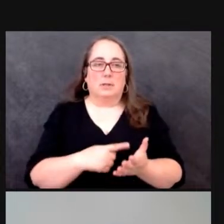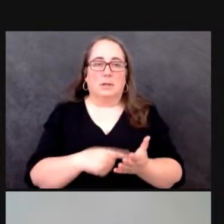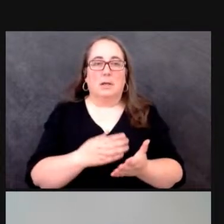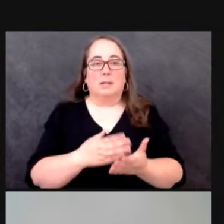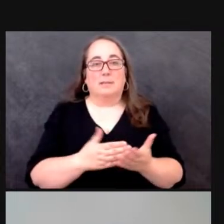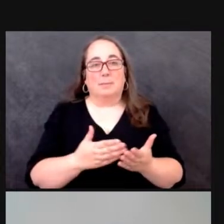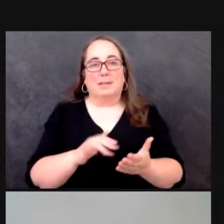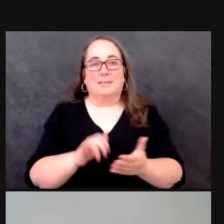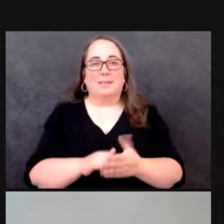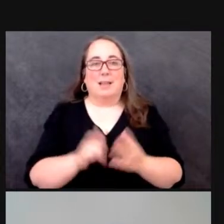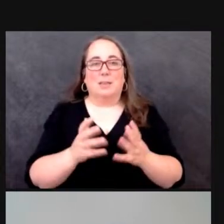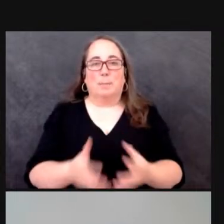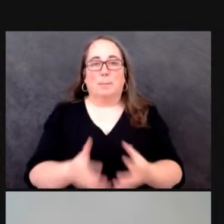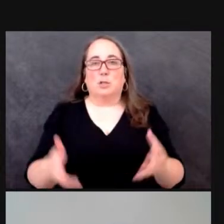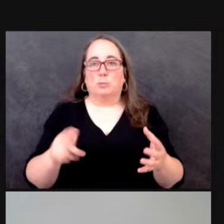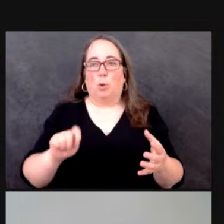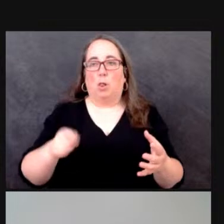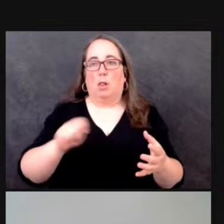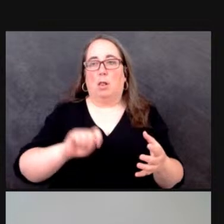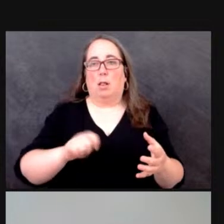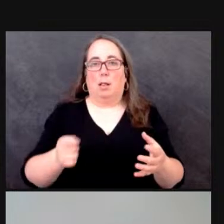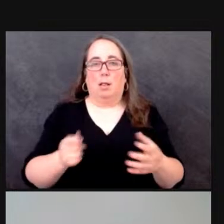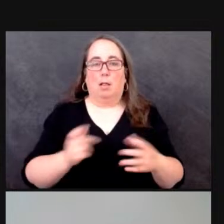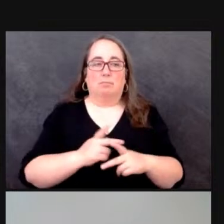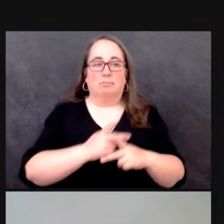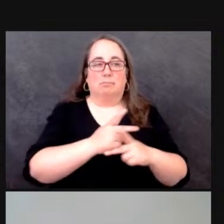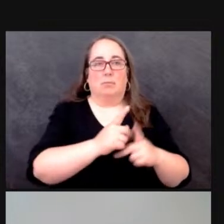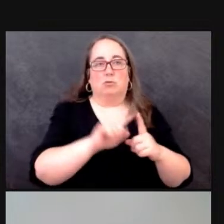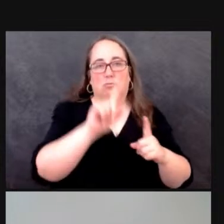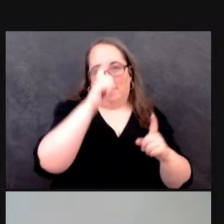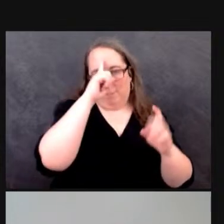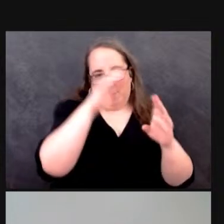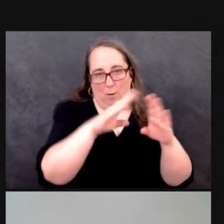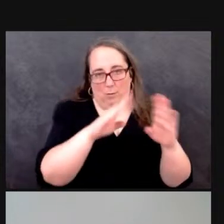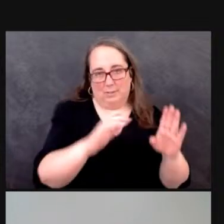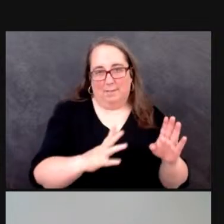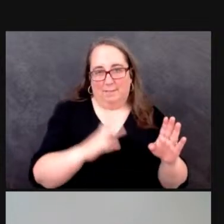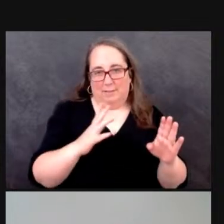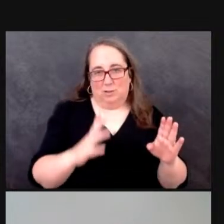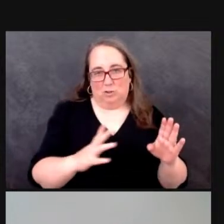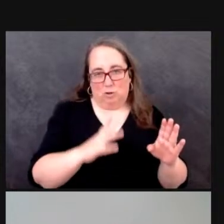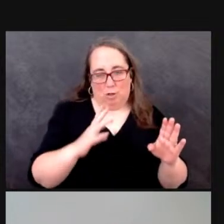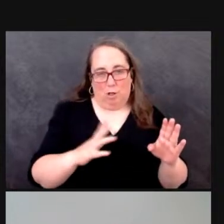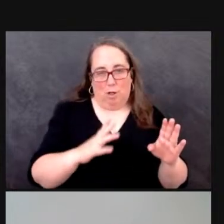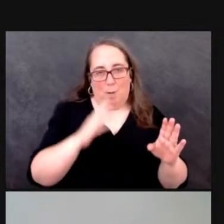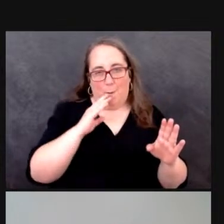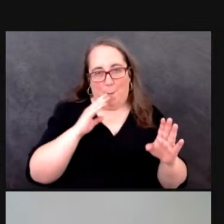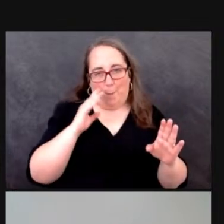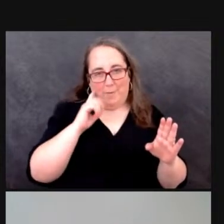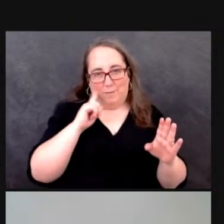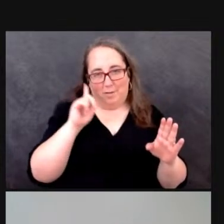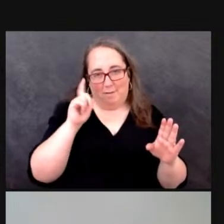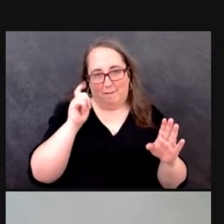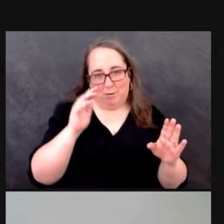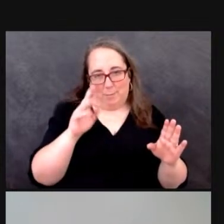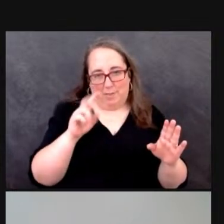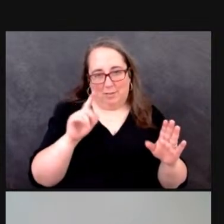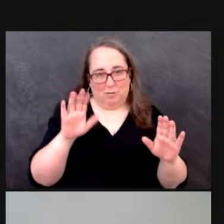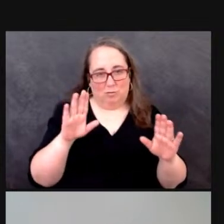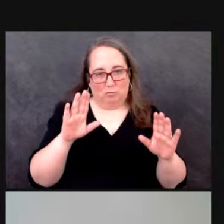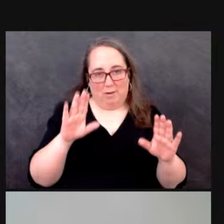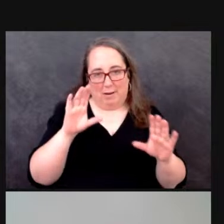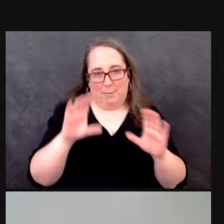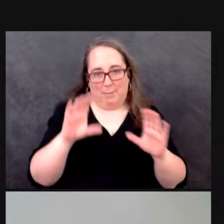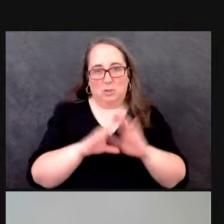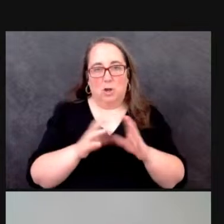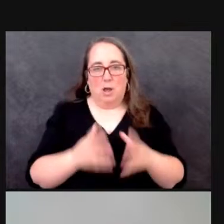like the punch bowl were lent to Government House, which is the official residence of the governor of Maryland. This is a great image of the